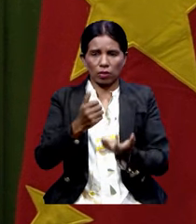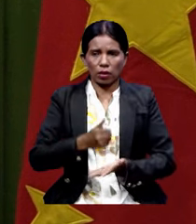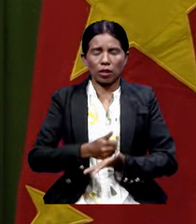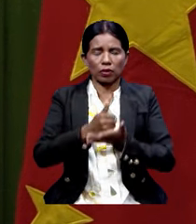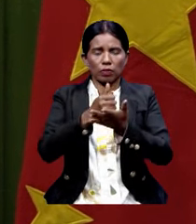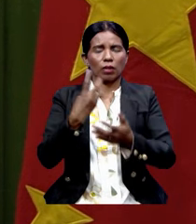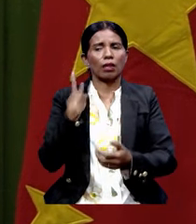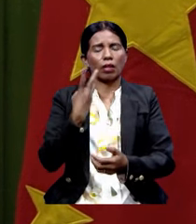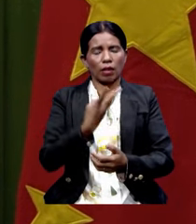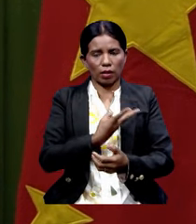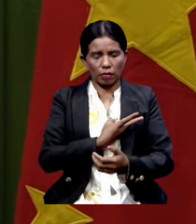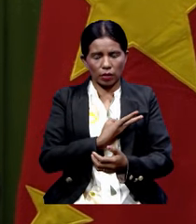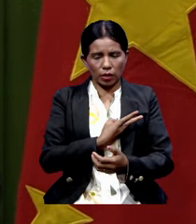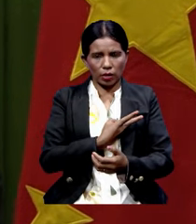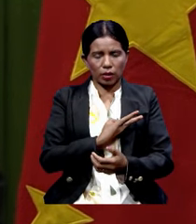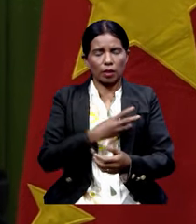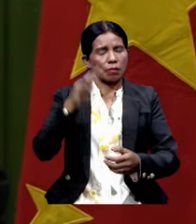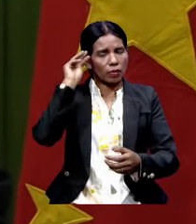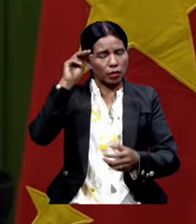our health system.